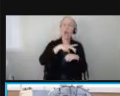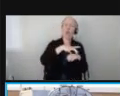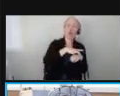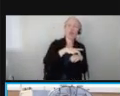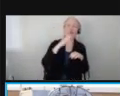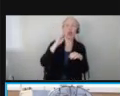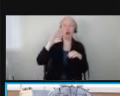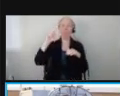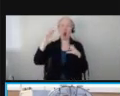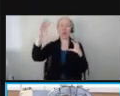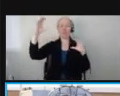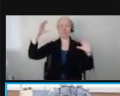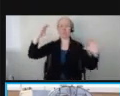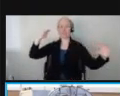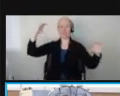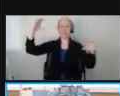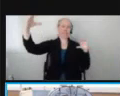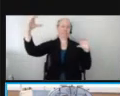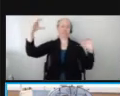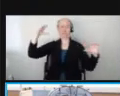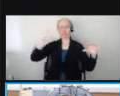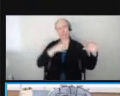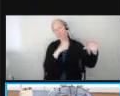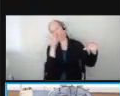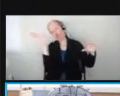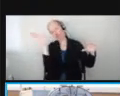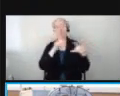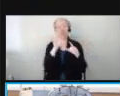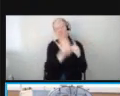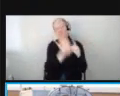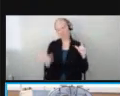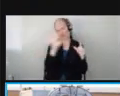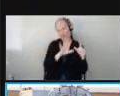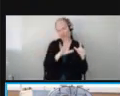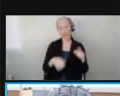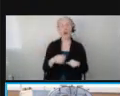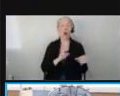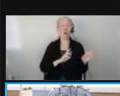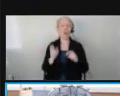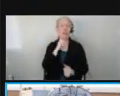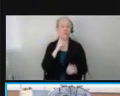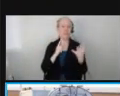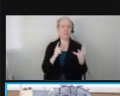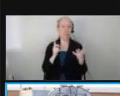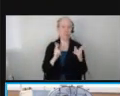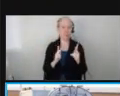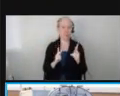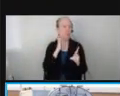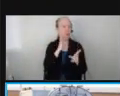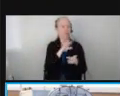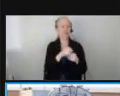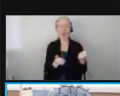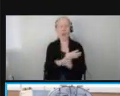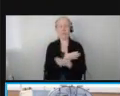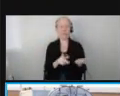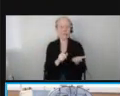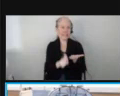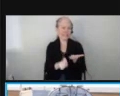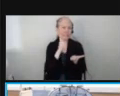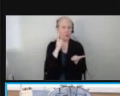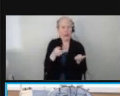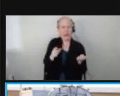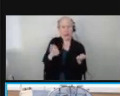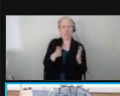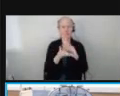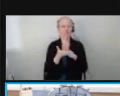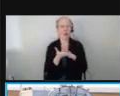basic ballpark. It's a 4-person crew. It's set up for everything they're going to need to keep the habitat up and running and for them to do their mission. So